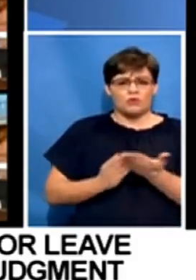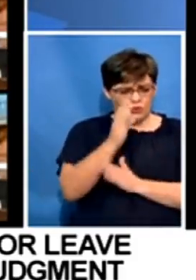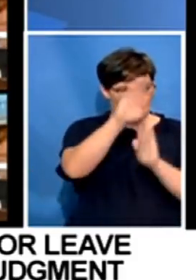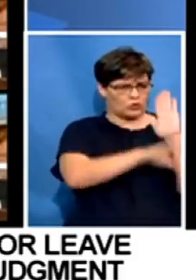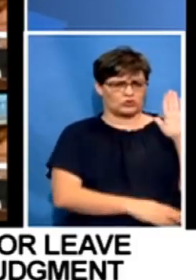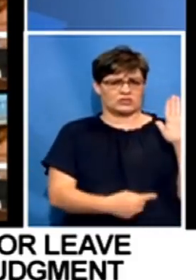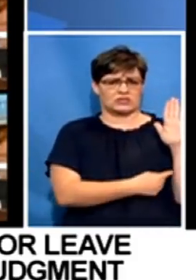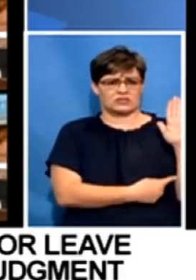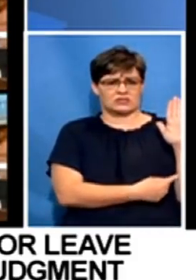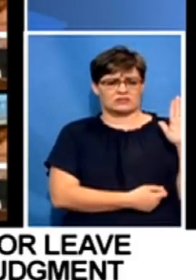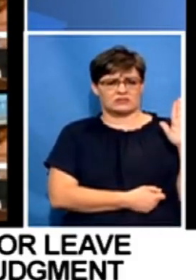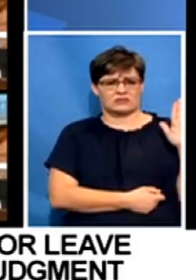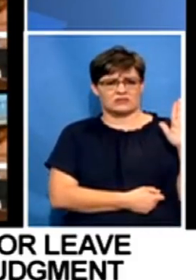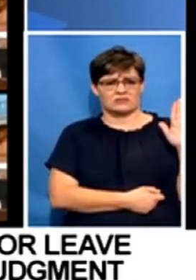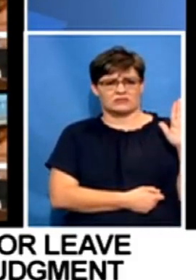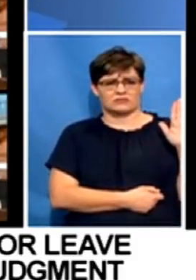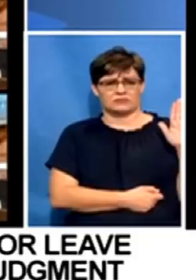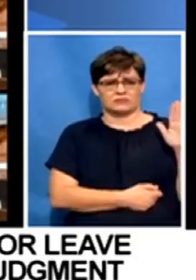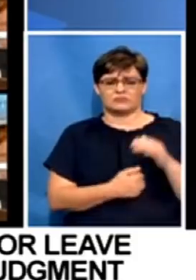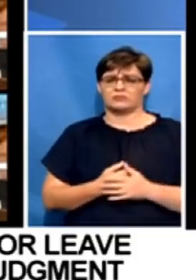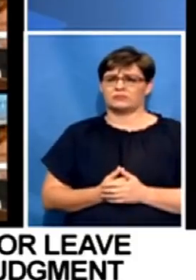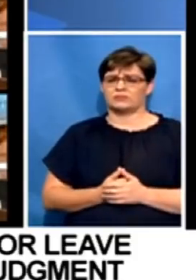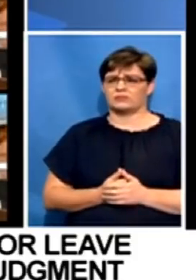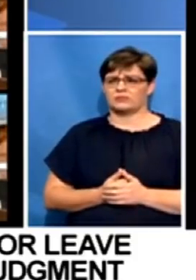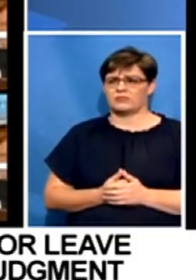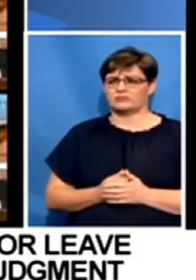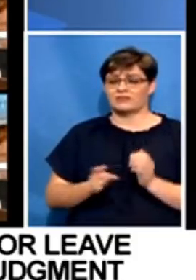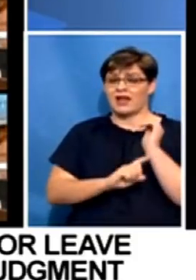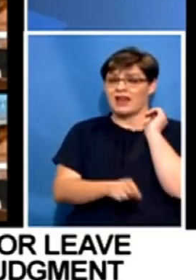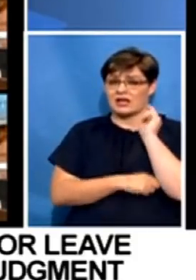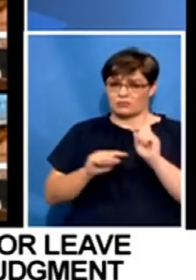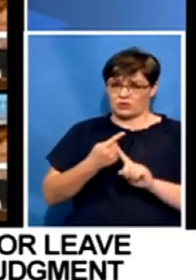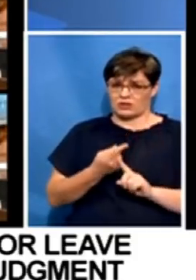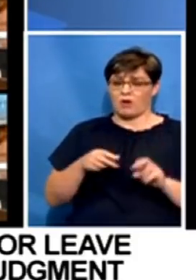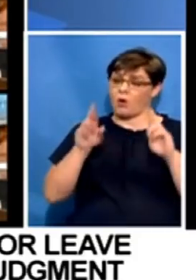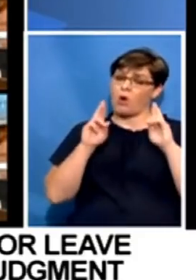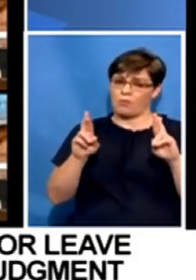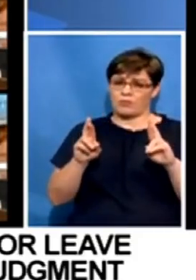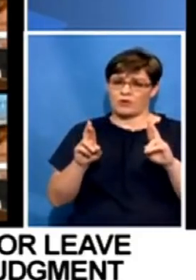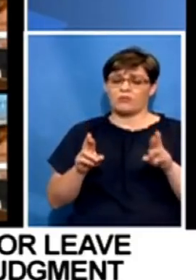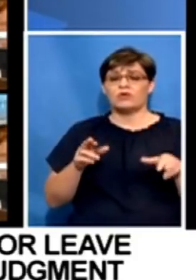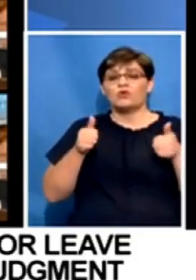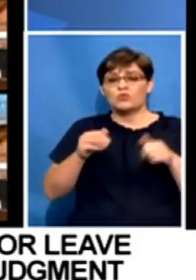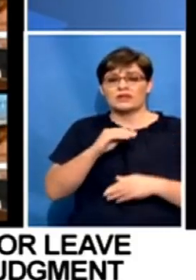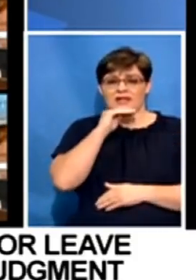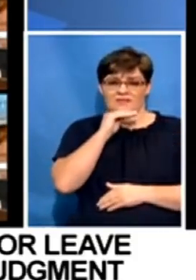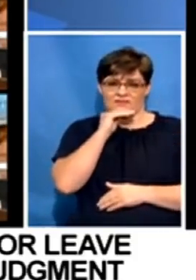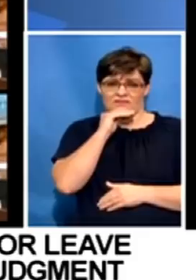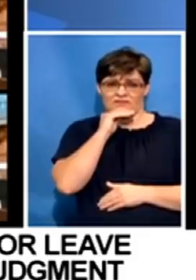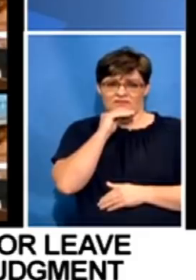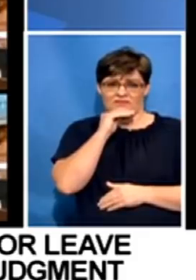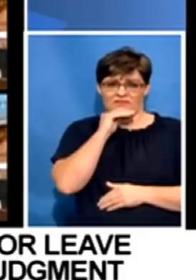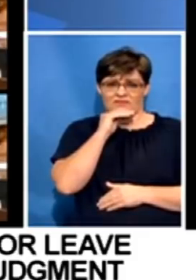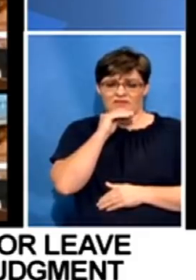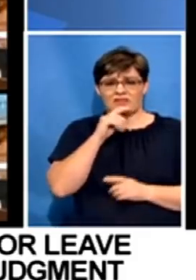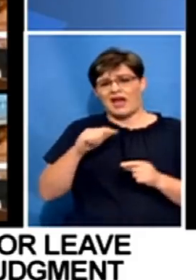Justice Chaff, can I make the last point on this? I hope it will be good enough to enhance the other obviously poor ones I've said,